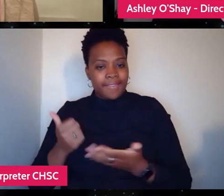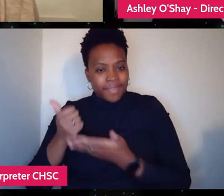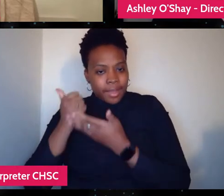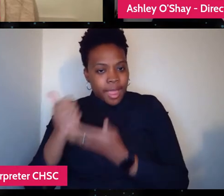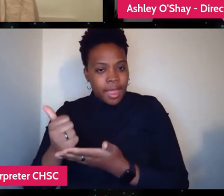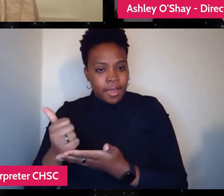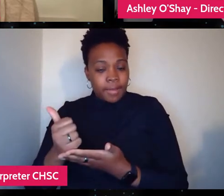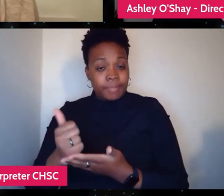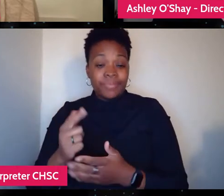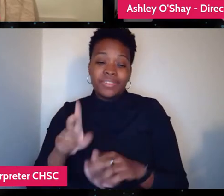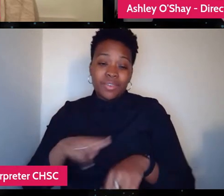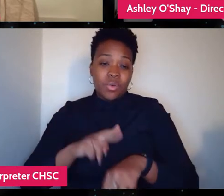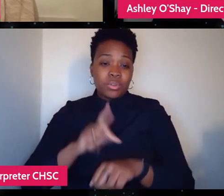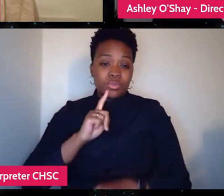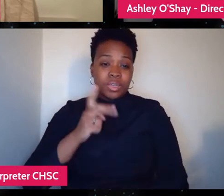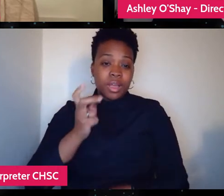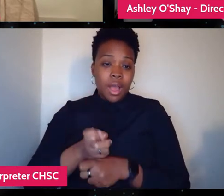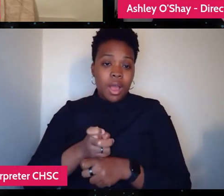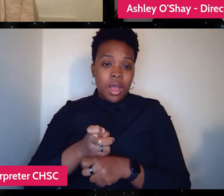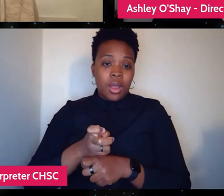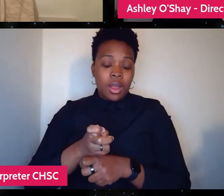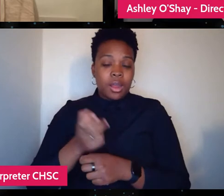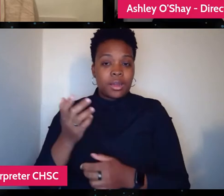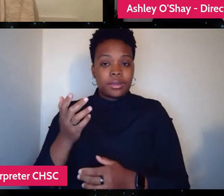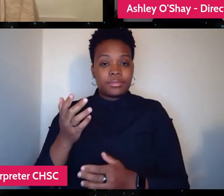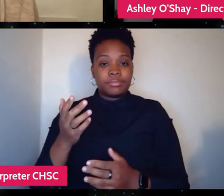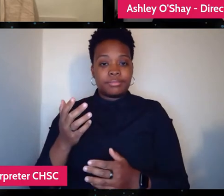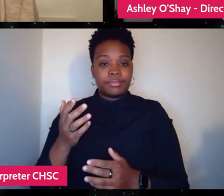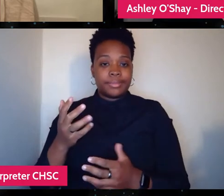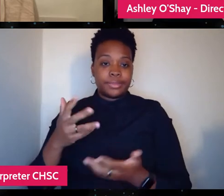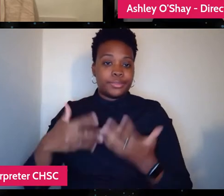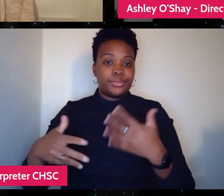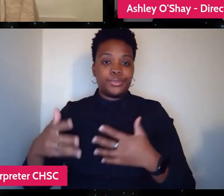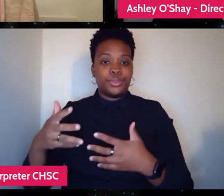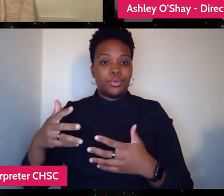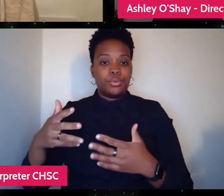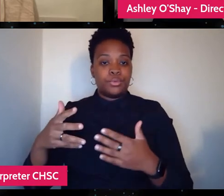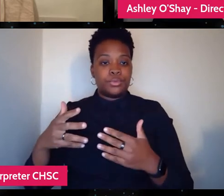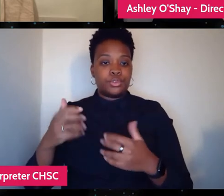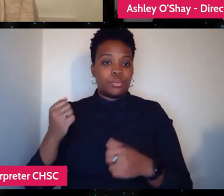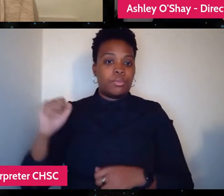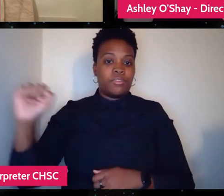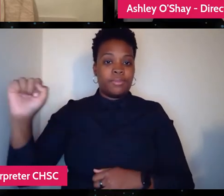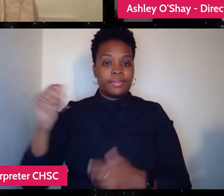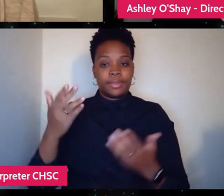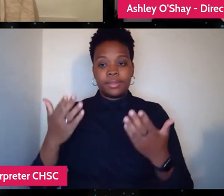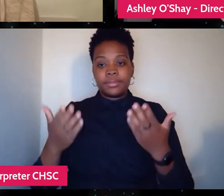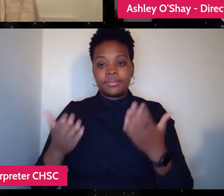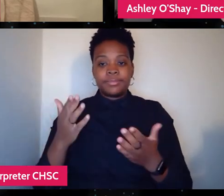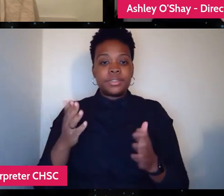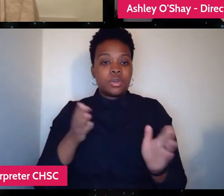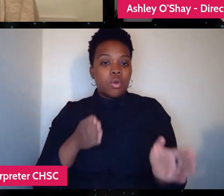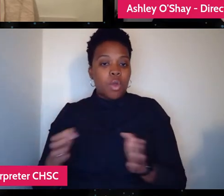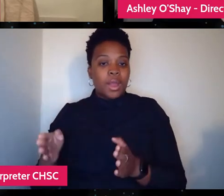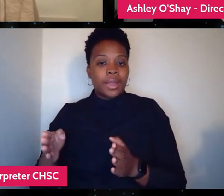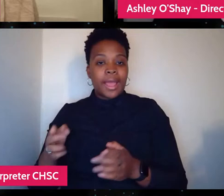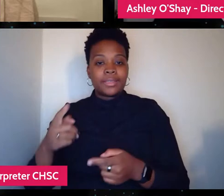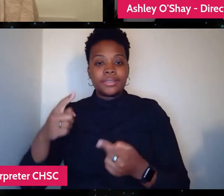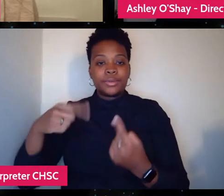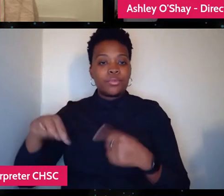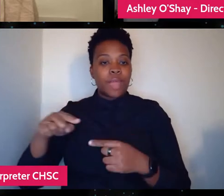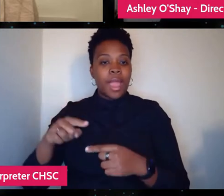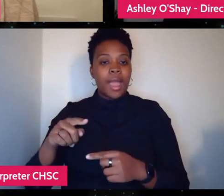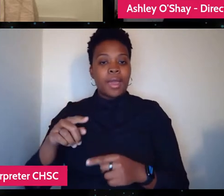something that's really hard to do with this social movement where, you know, you might be organizing around a police killing or an